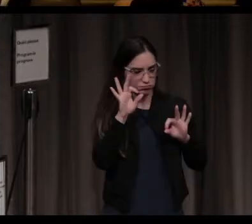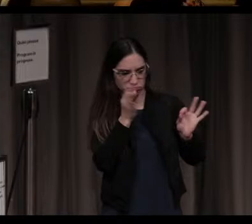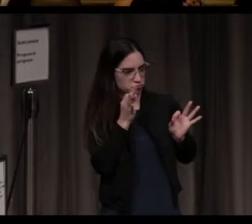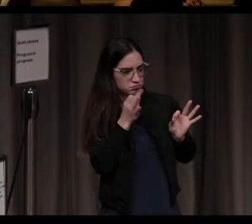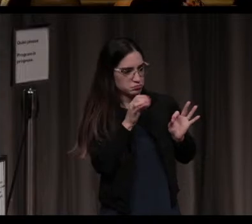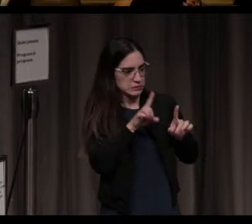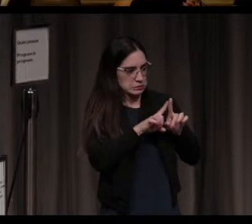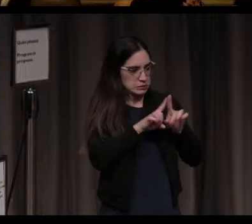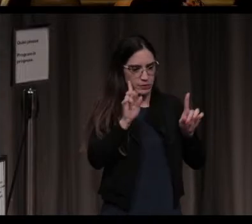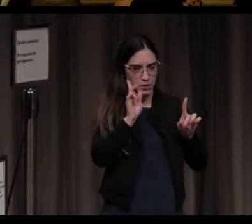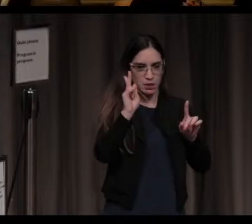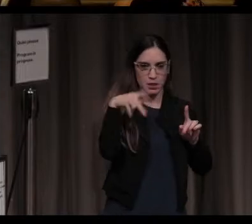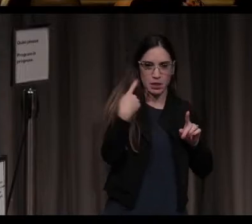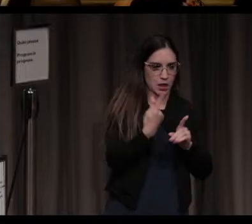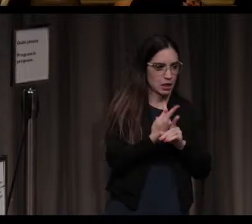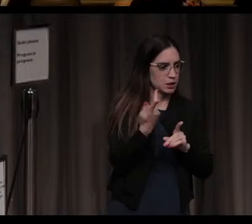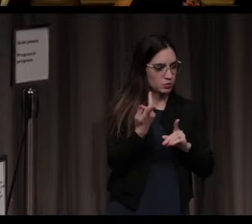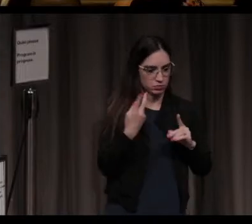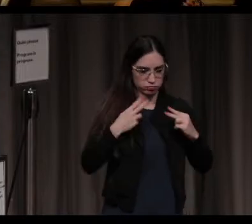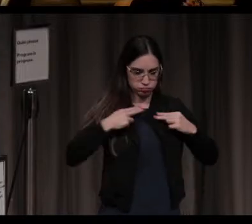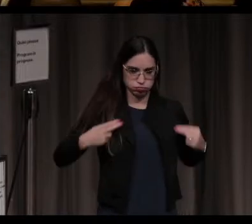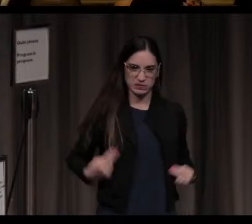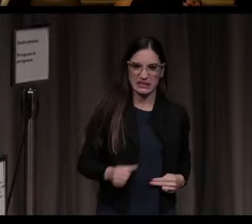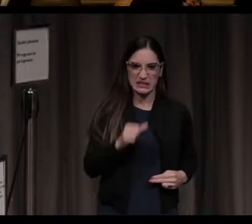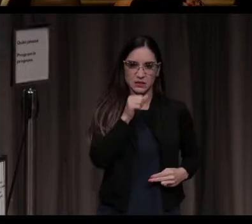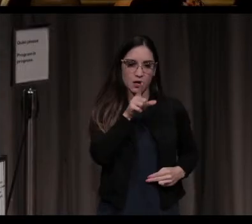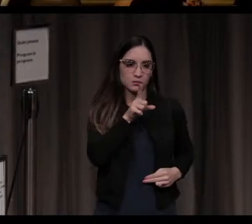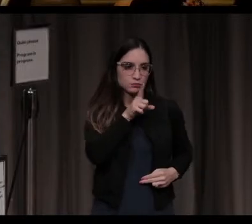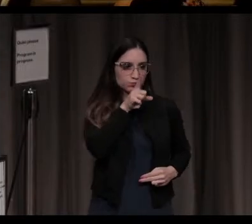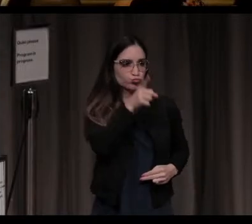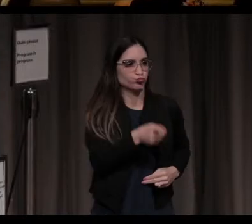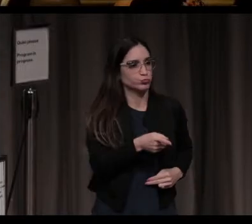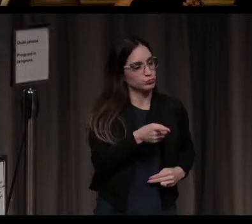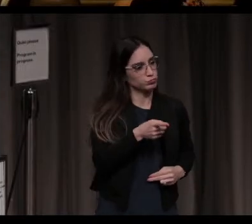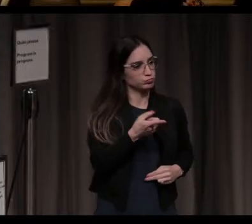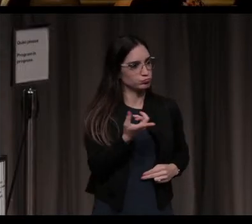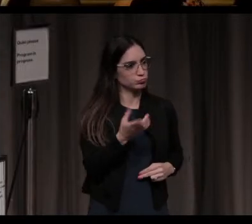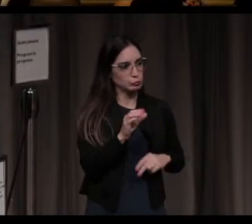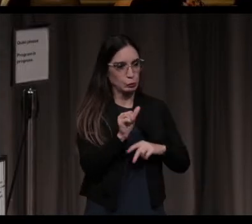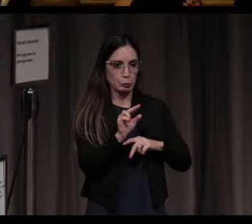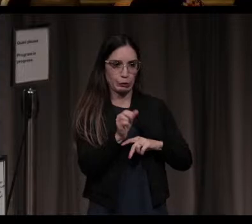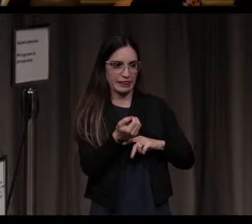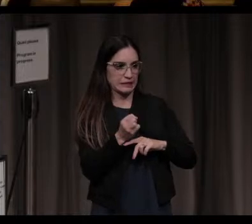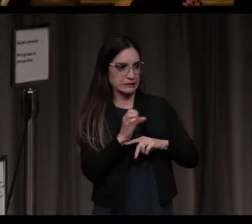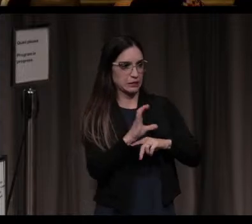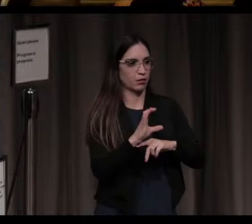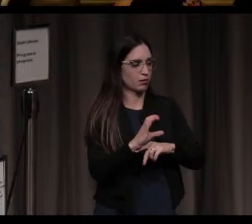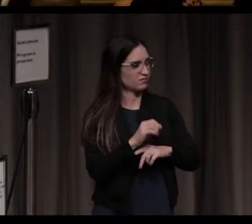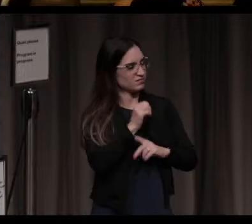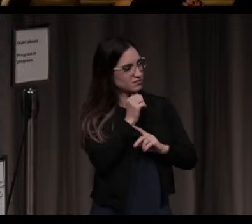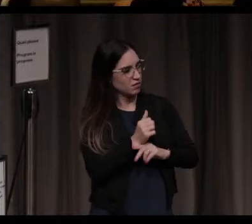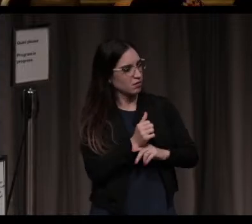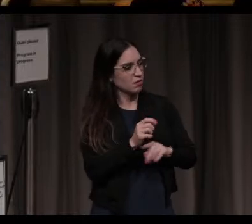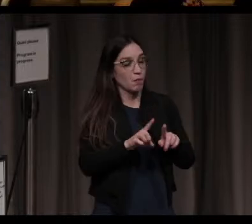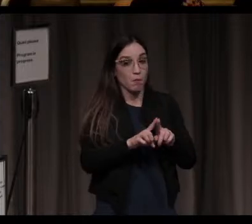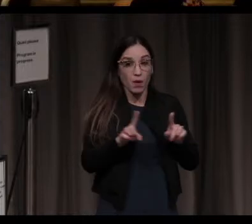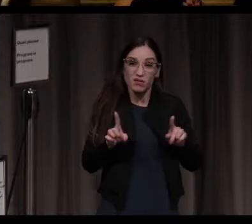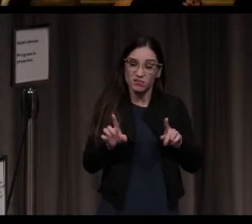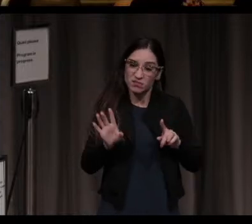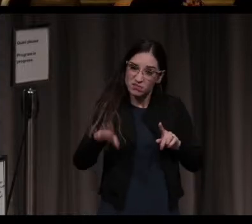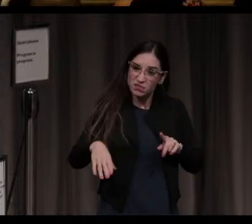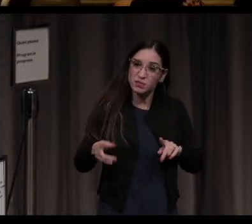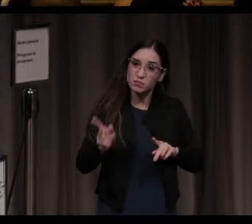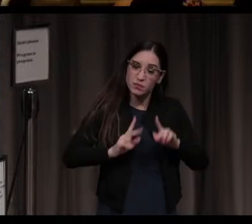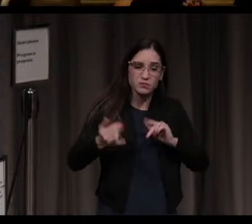innovative thing by being like, oh, that's not authentic, that's not how that was done, Indians only live in the past, because we're people who are still inventing and